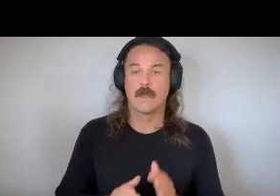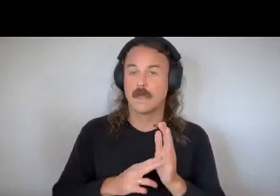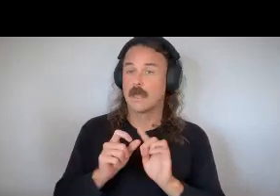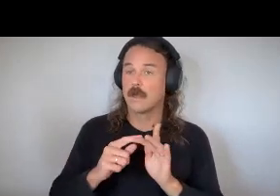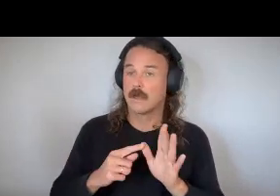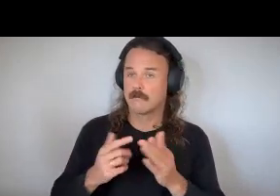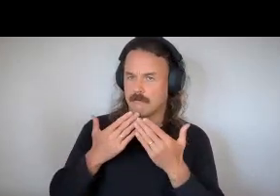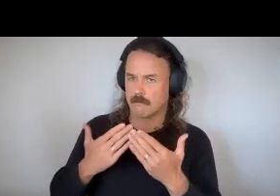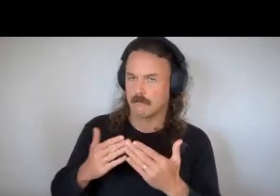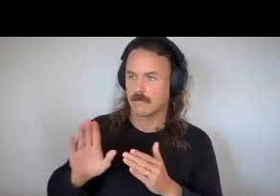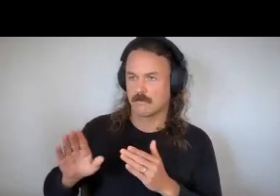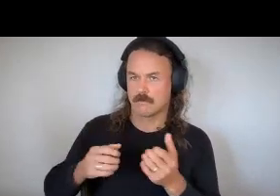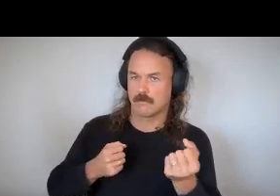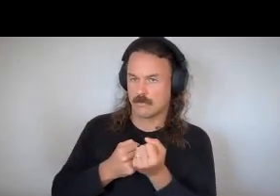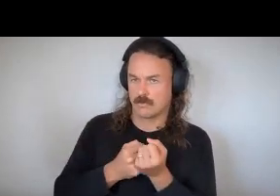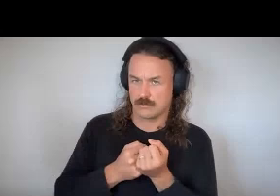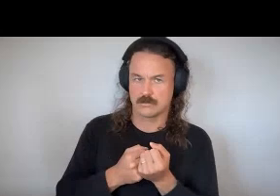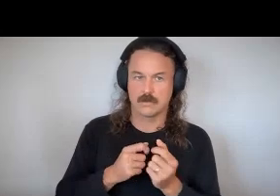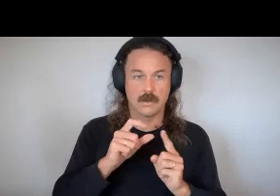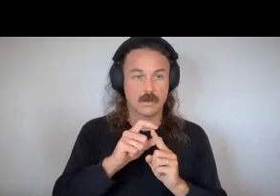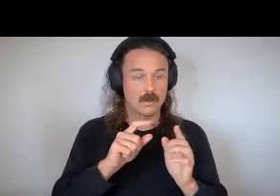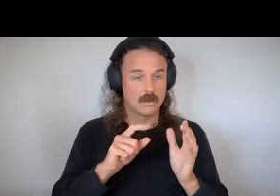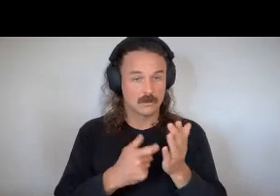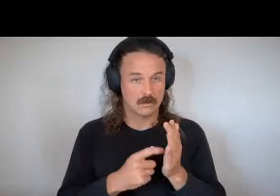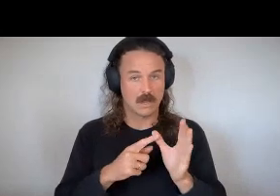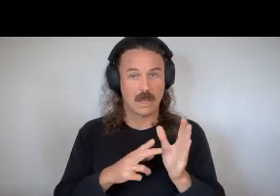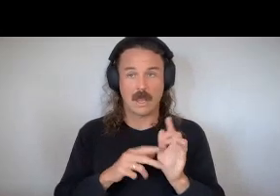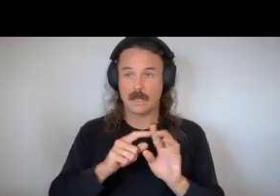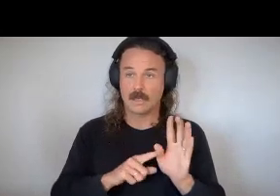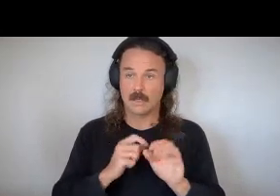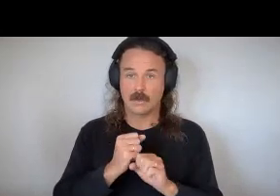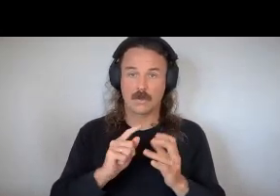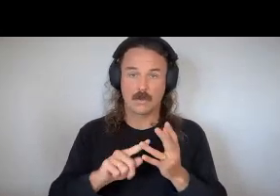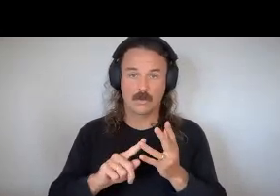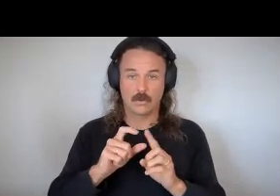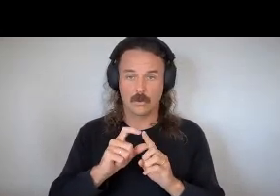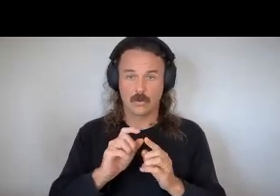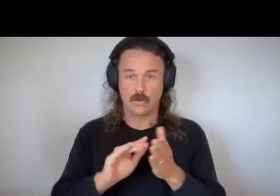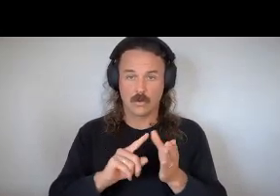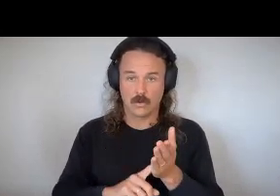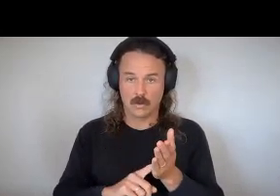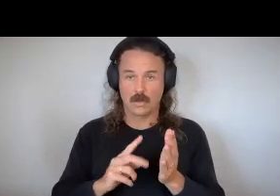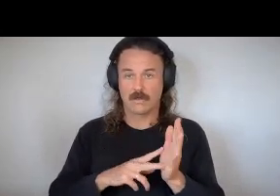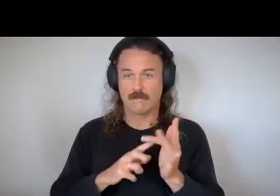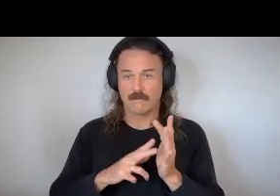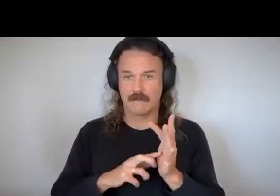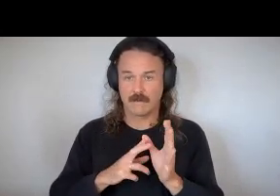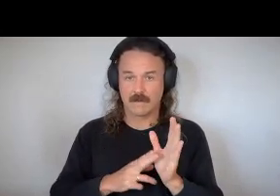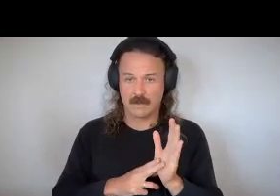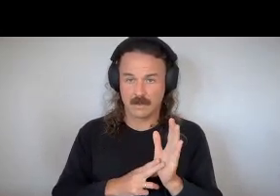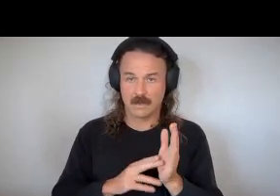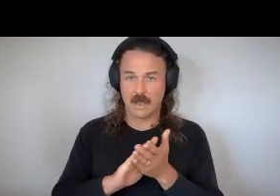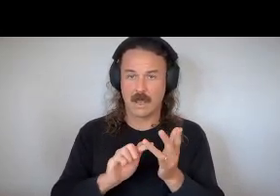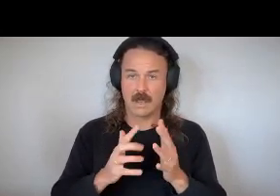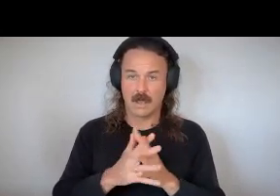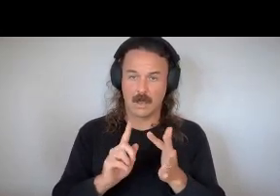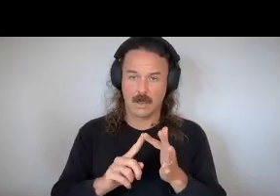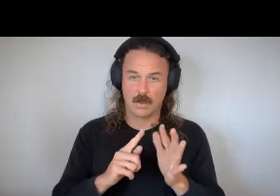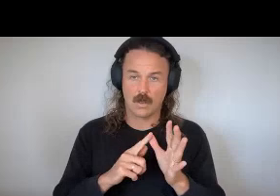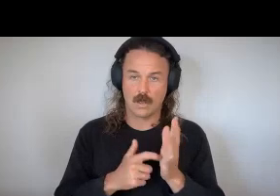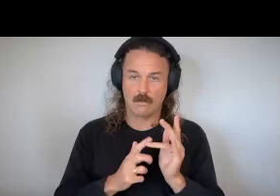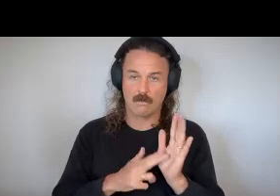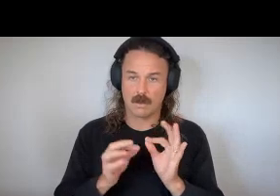particular, Dr. Andy Goodall, Dr. Vivian Howe, Dr. Aaron Blanco, Dr. David Cullen, and